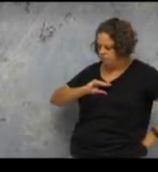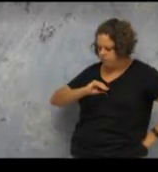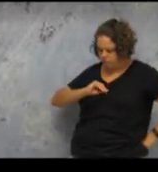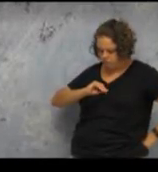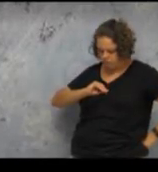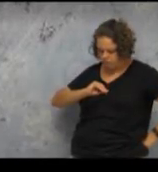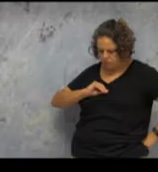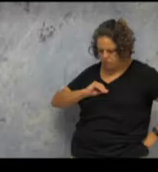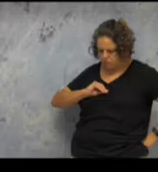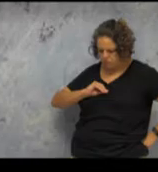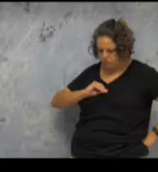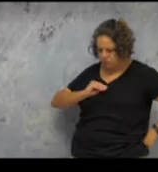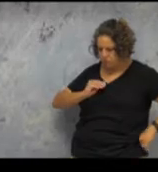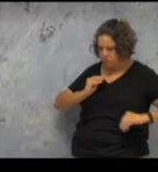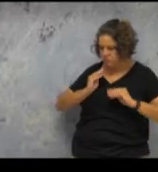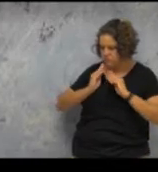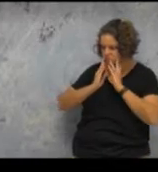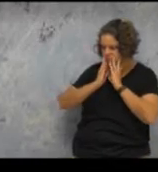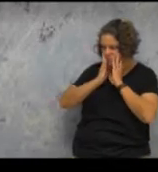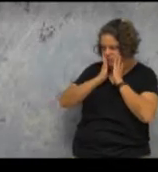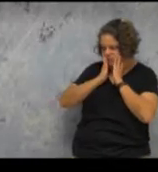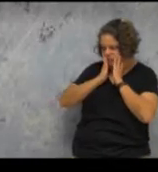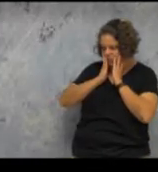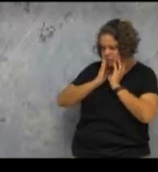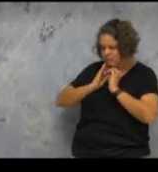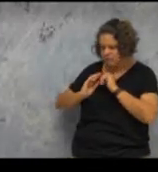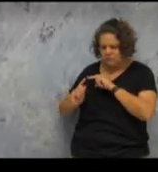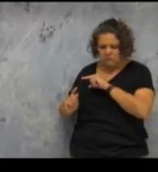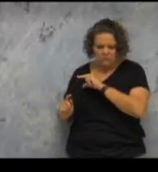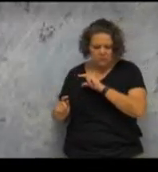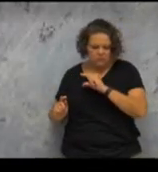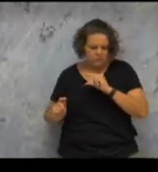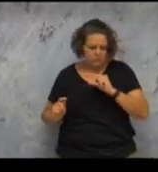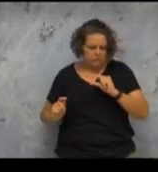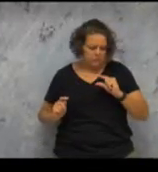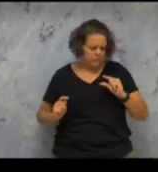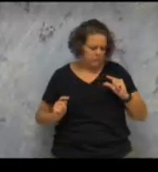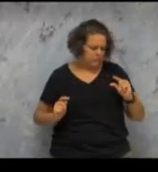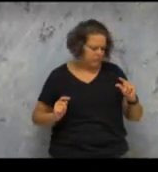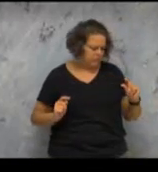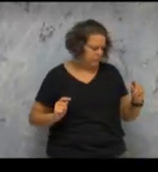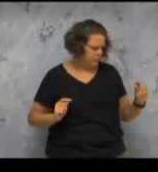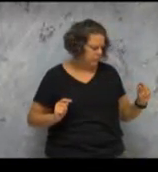small. Then Red turned even redder and began rolling away.